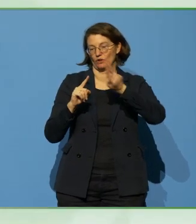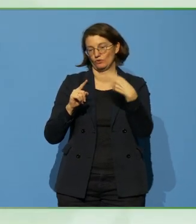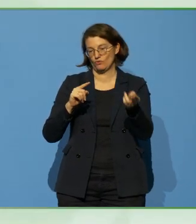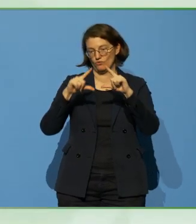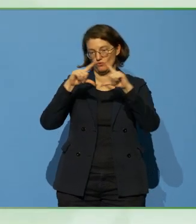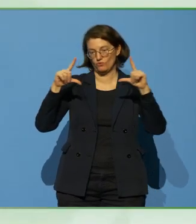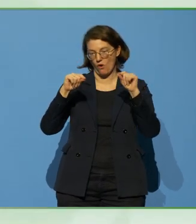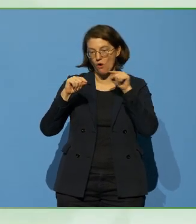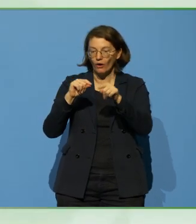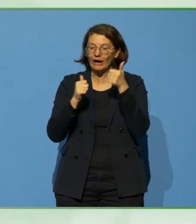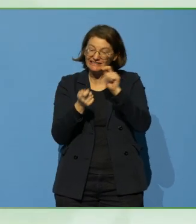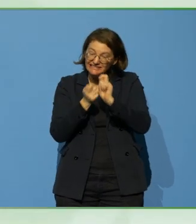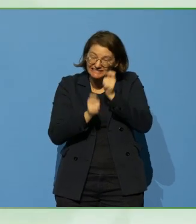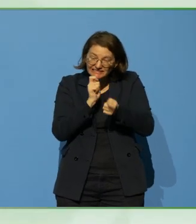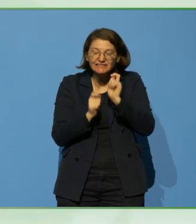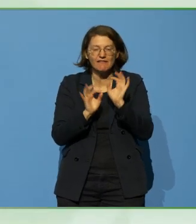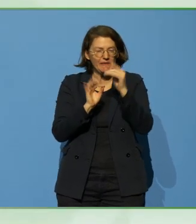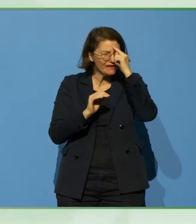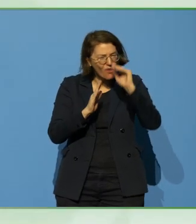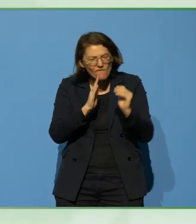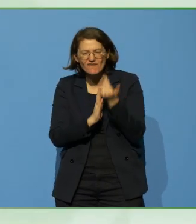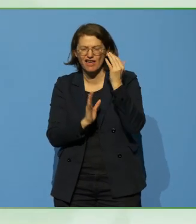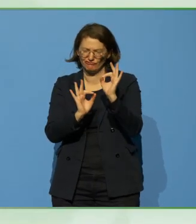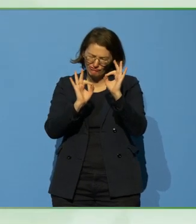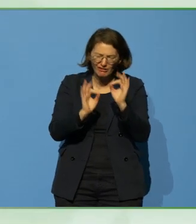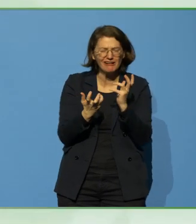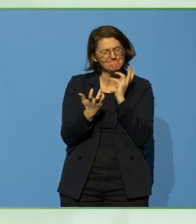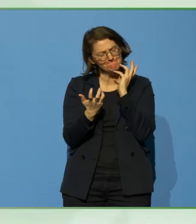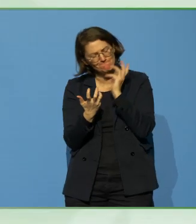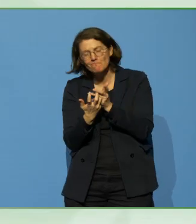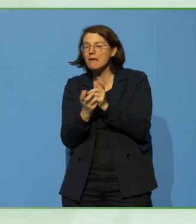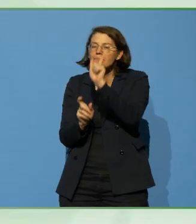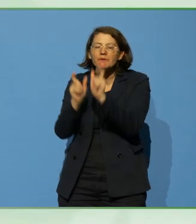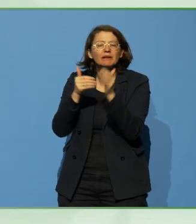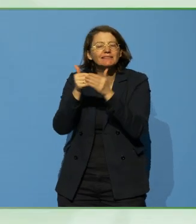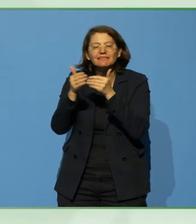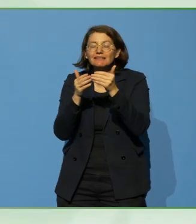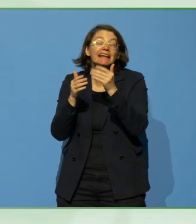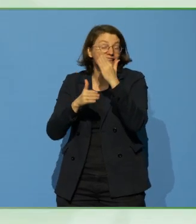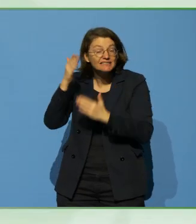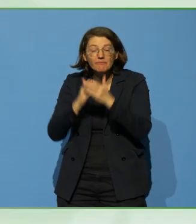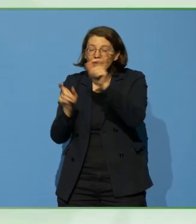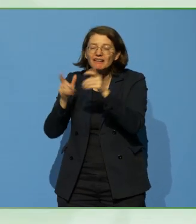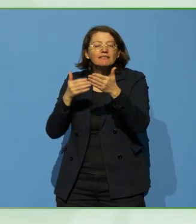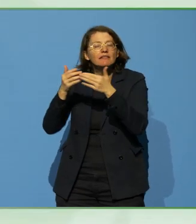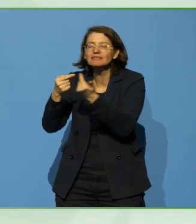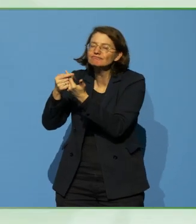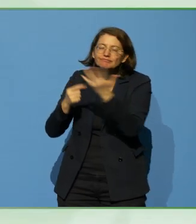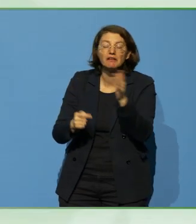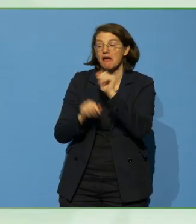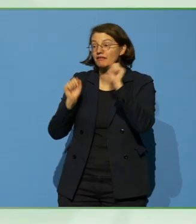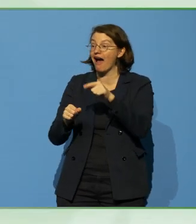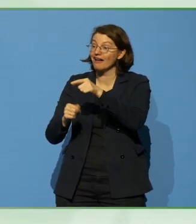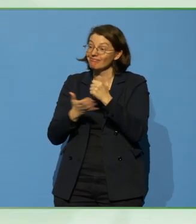on their problems everyone might have, but can also be used for all kinds of peoples. And those kind of